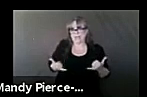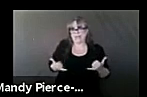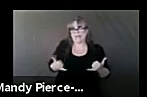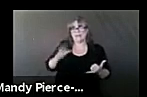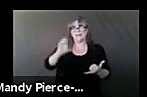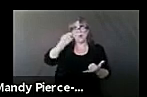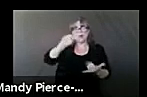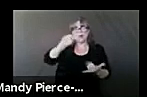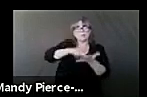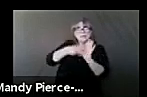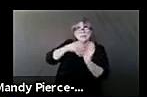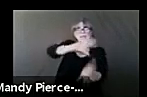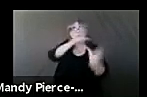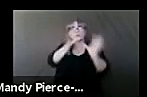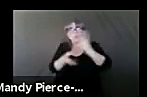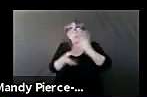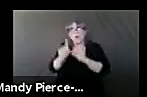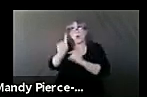Next slide, please.